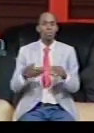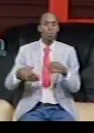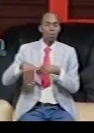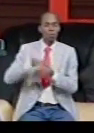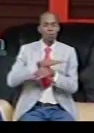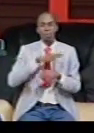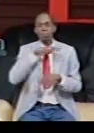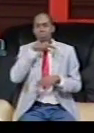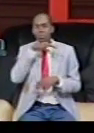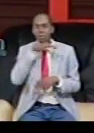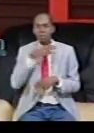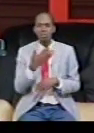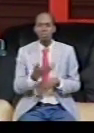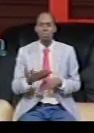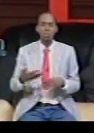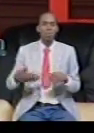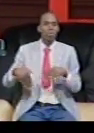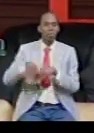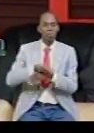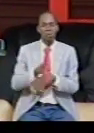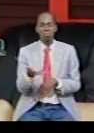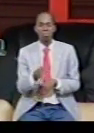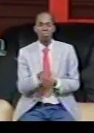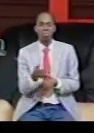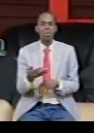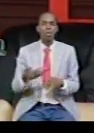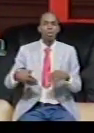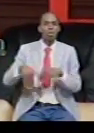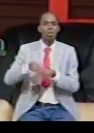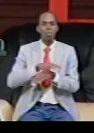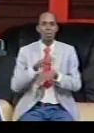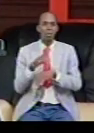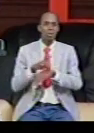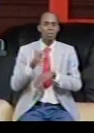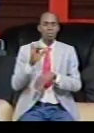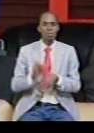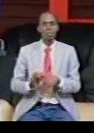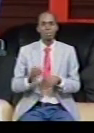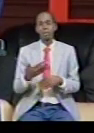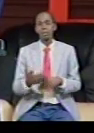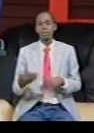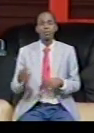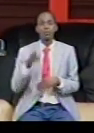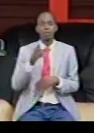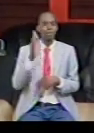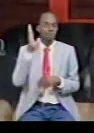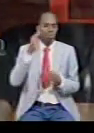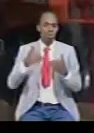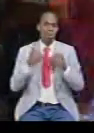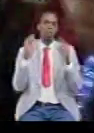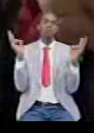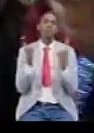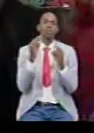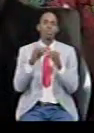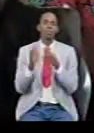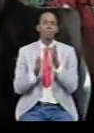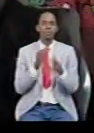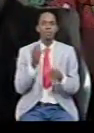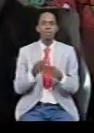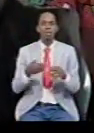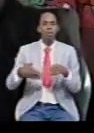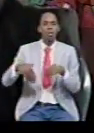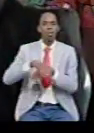corruption, over compromise, over carnality, you are going to have victory. Over the fear